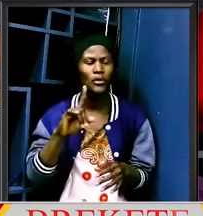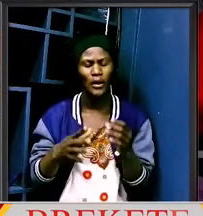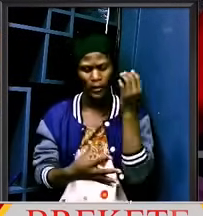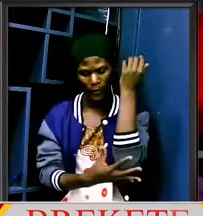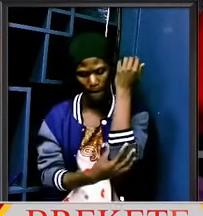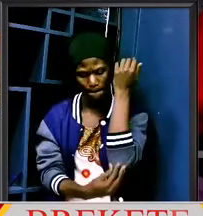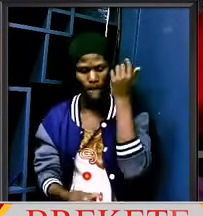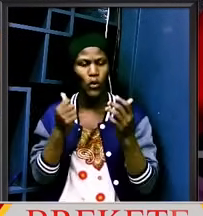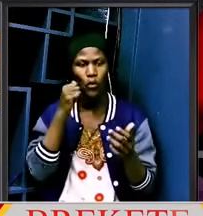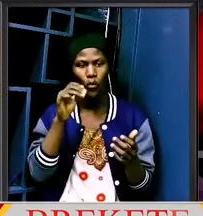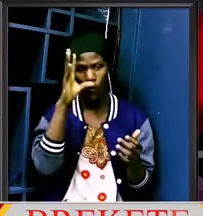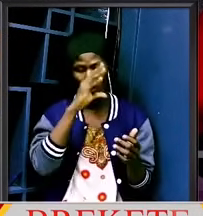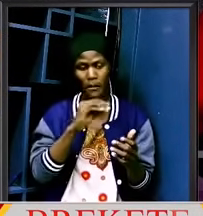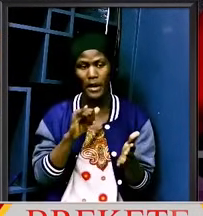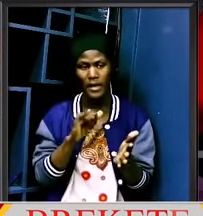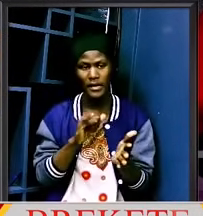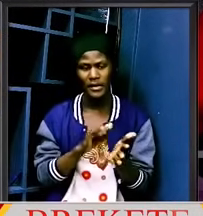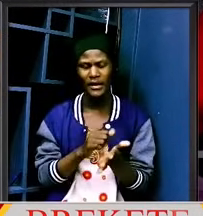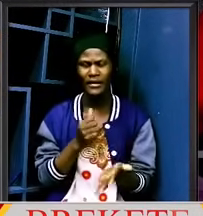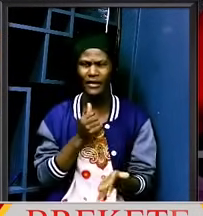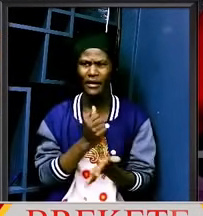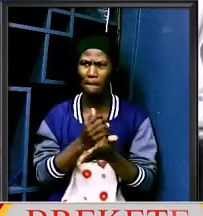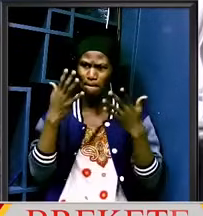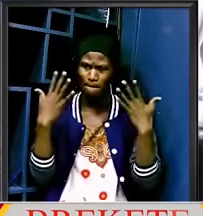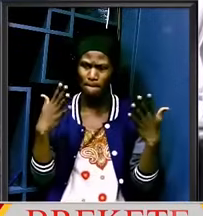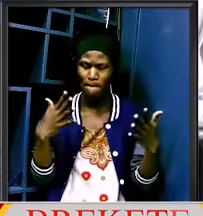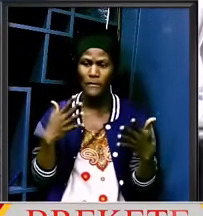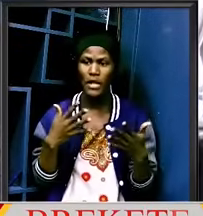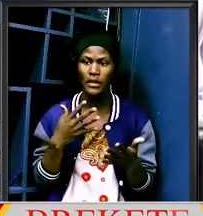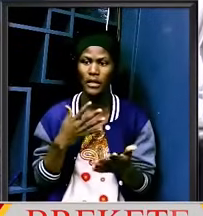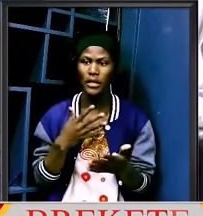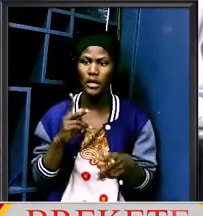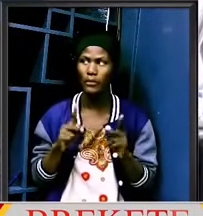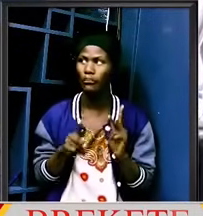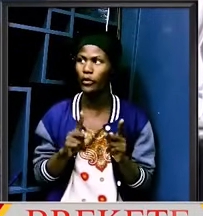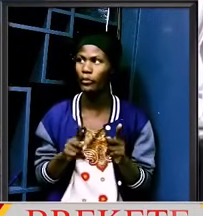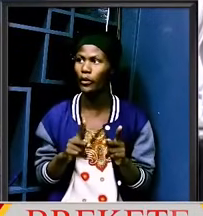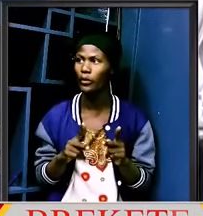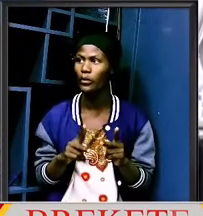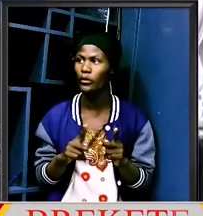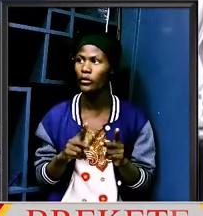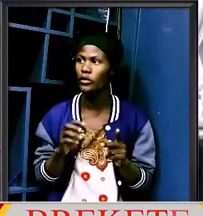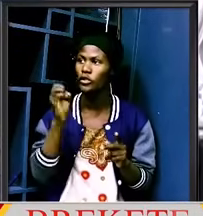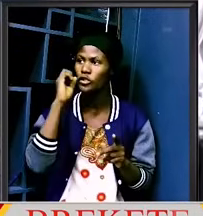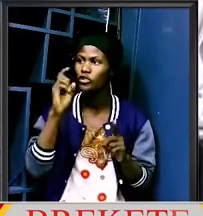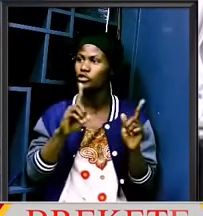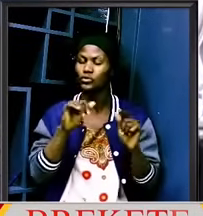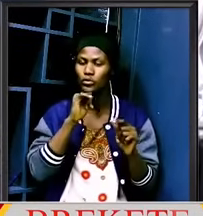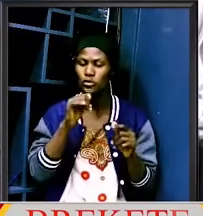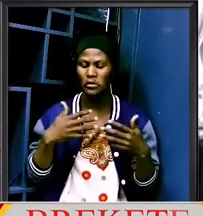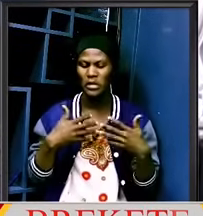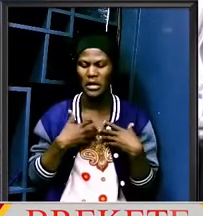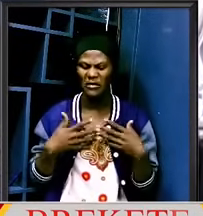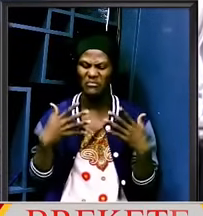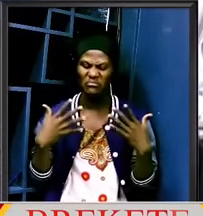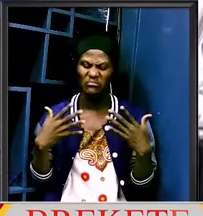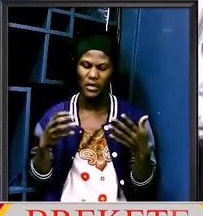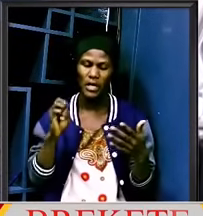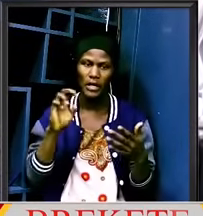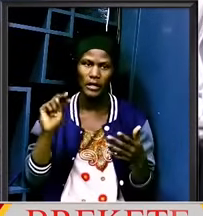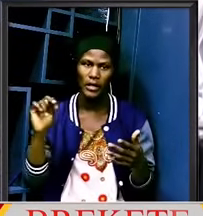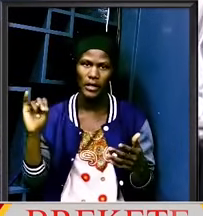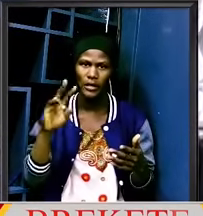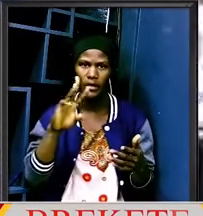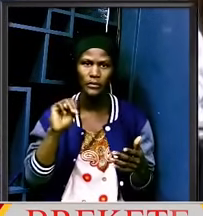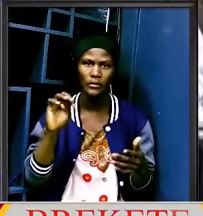poor woman, we don't support many people. She not get too many enemies. She